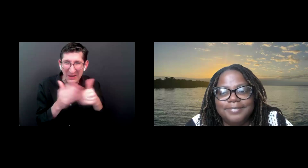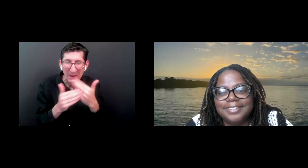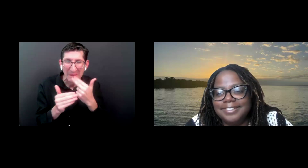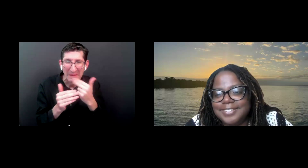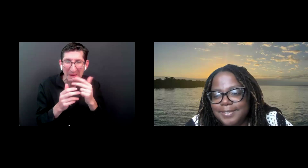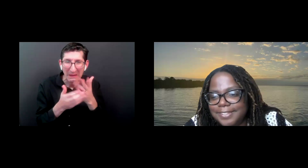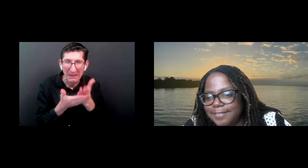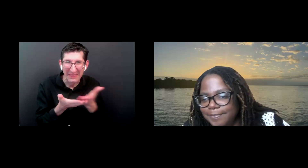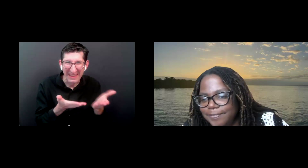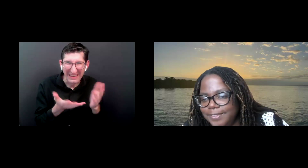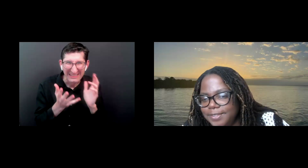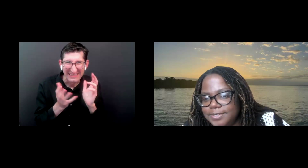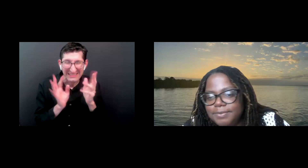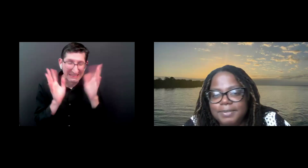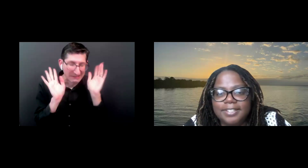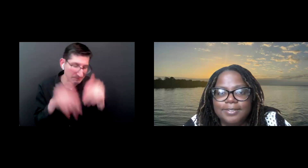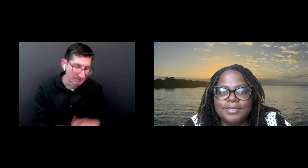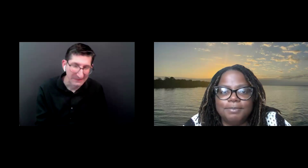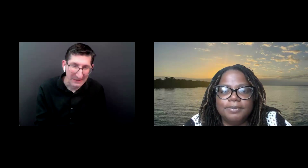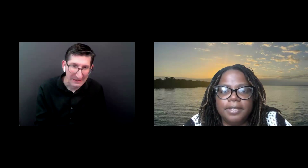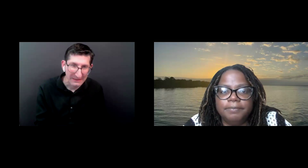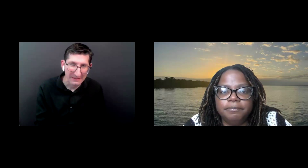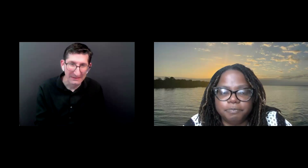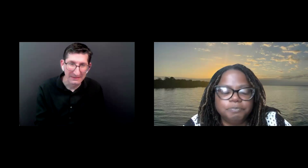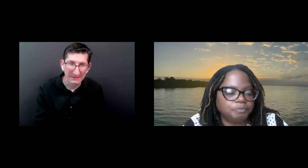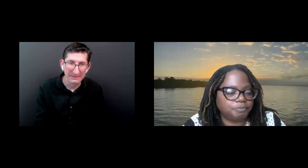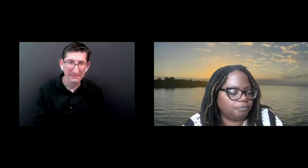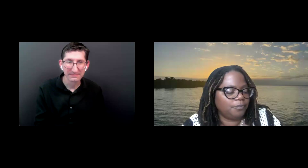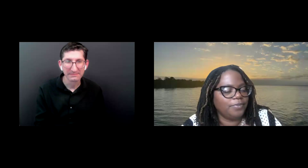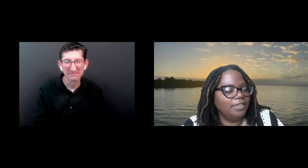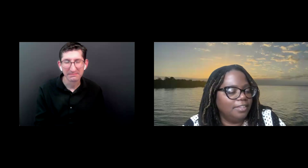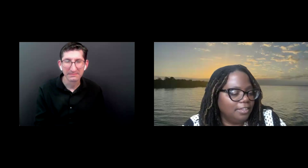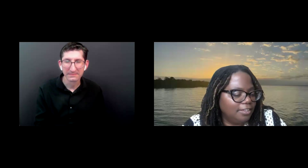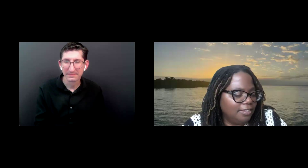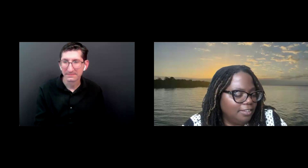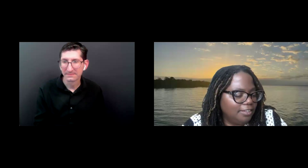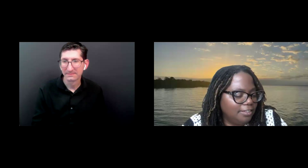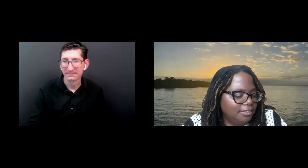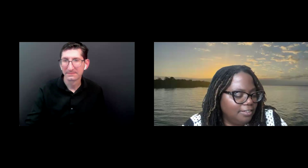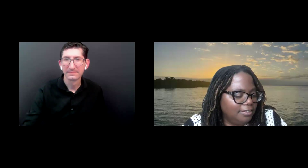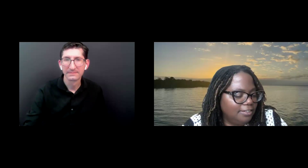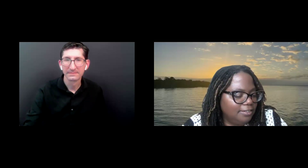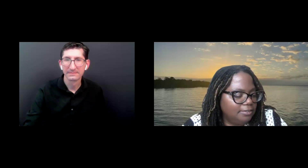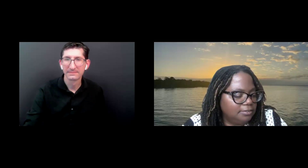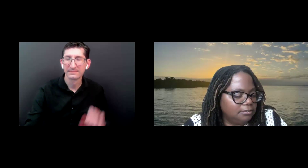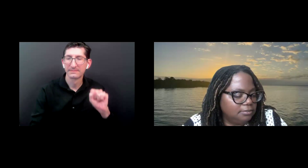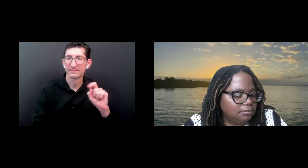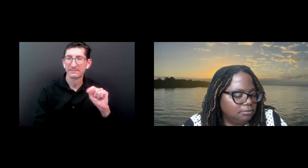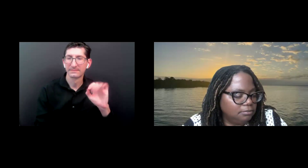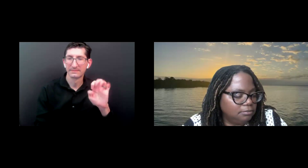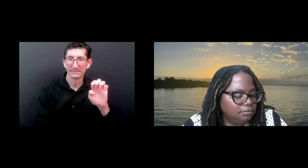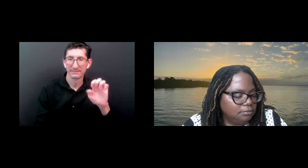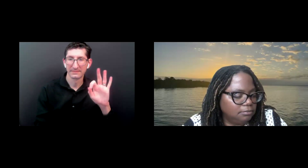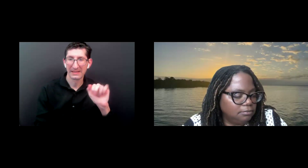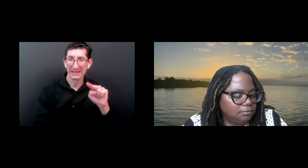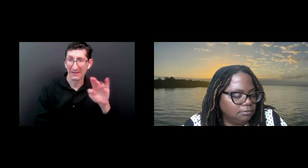little difficult. So the night cleaning is up. Yeah. Thank you. We will make sure to send it out. And of course,